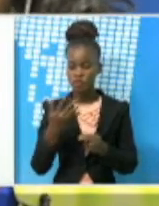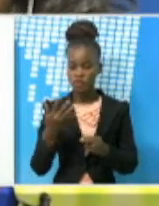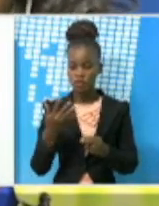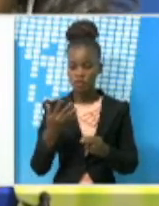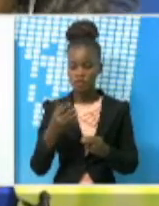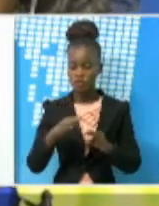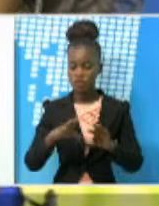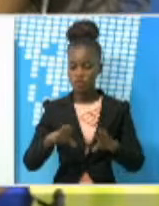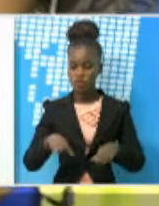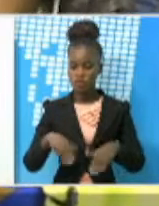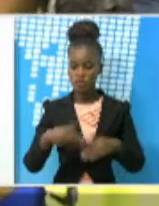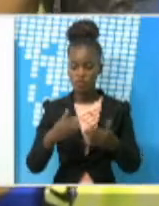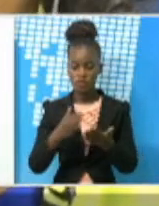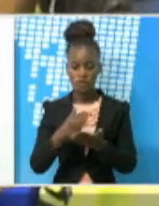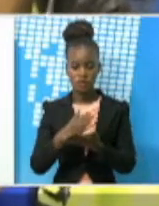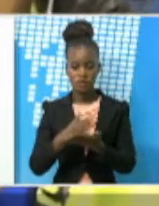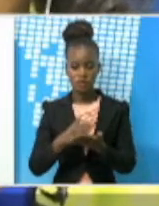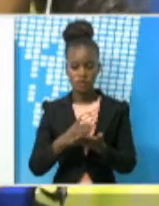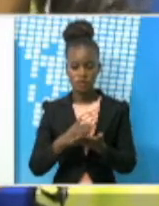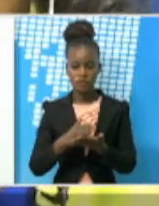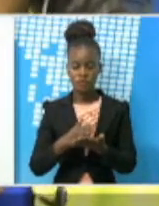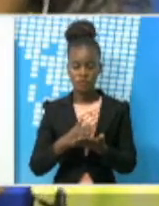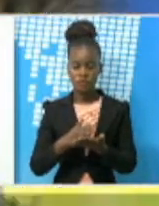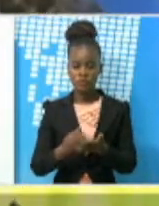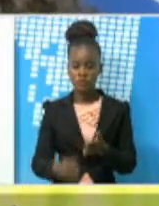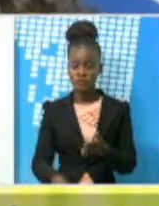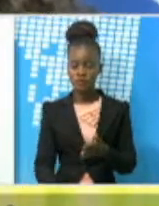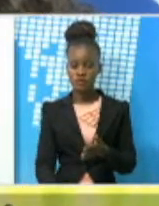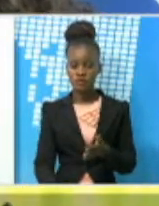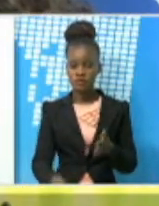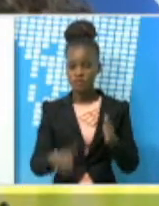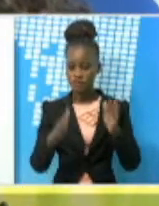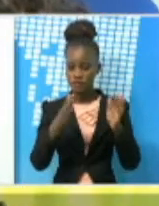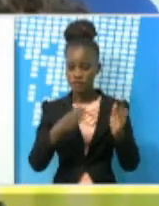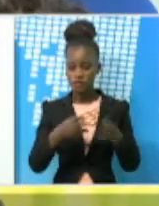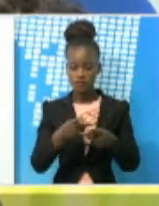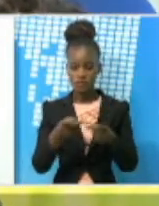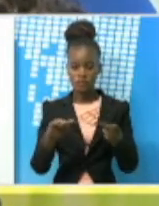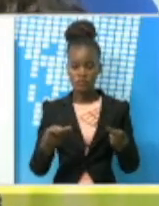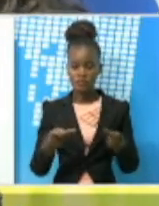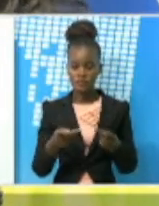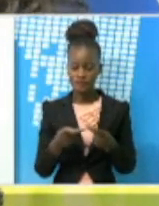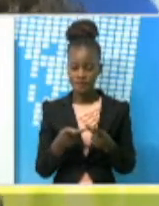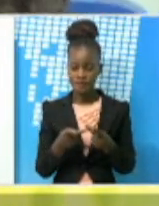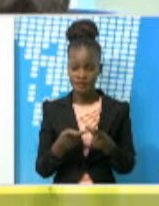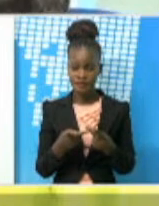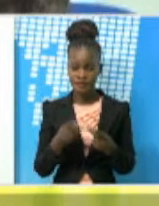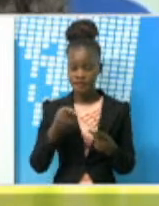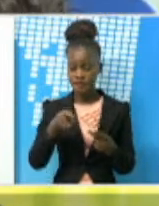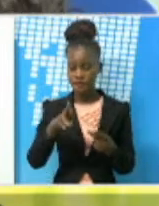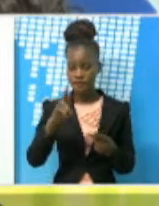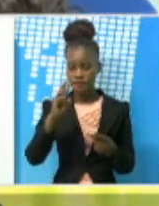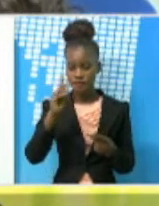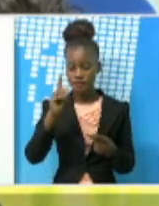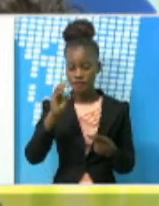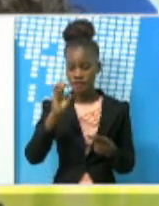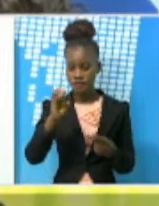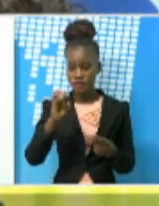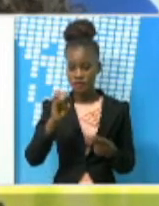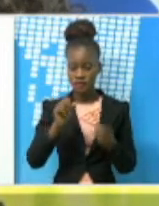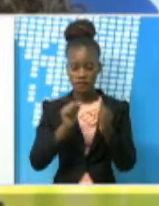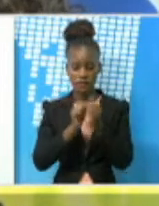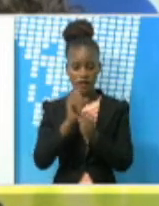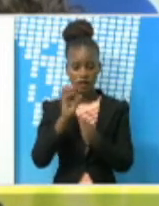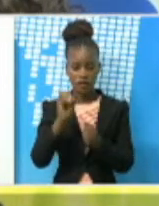it categorize and it's strategic in this area? UDC currently has a 10-year strategic